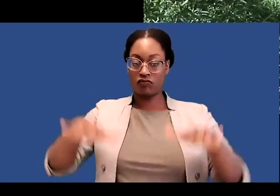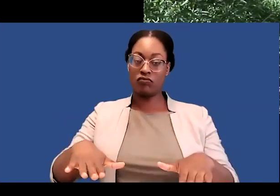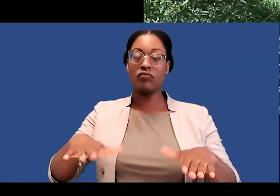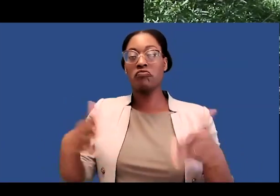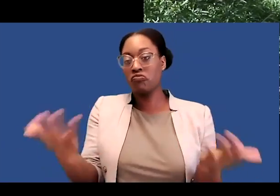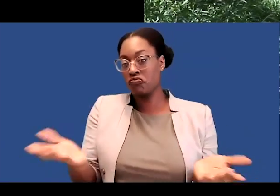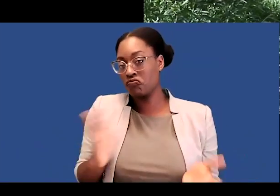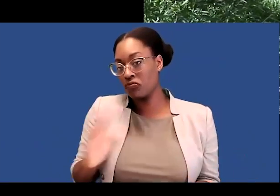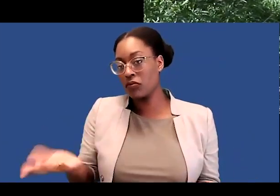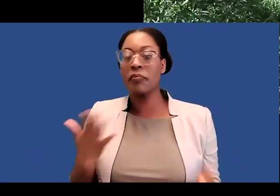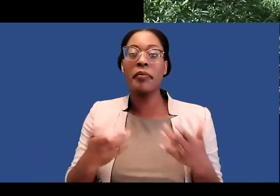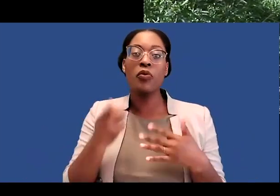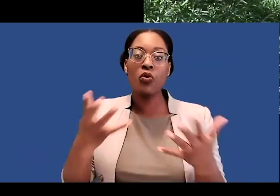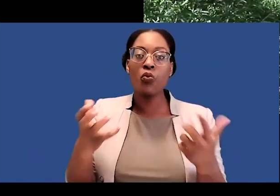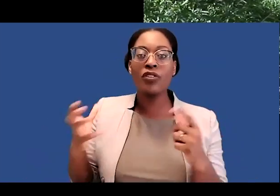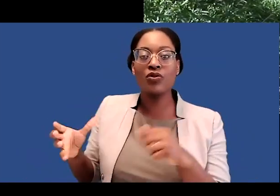feet or the ankles, you can do that.